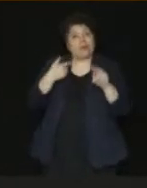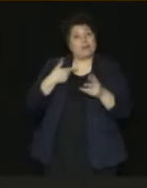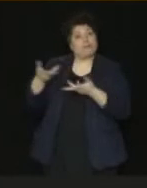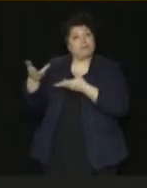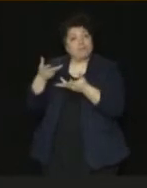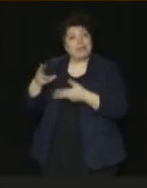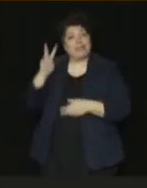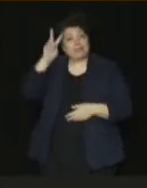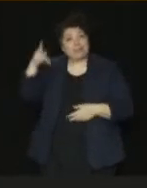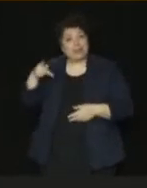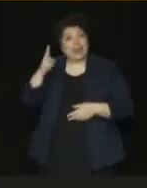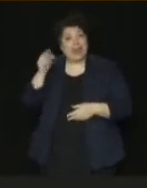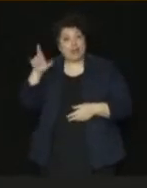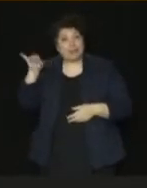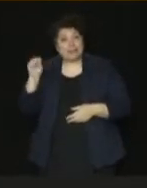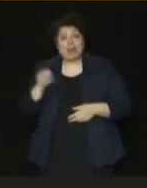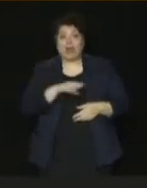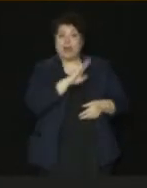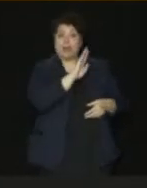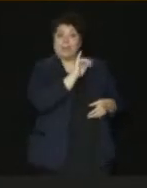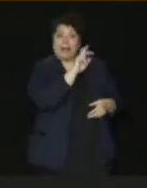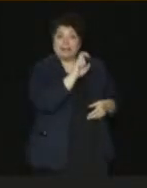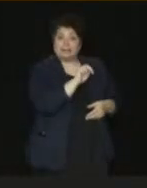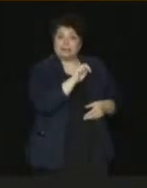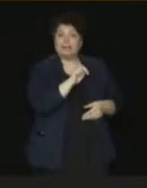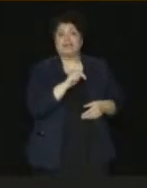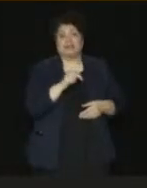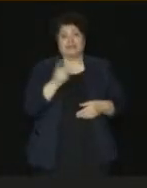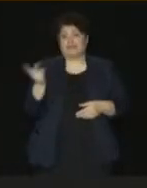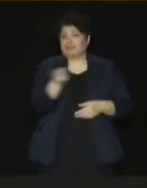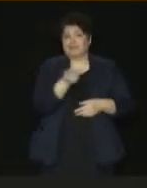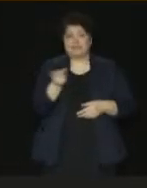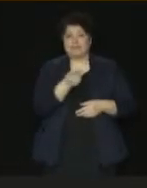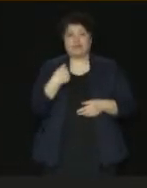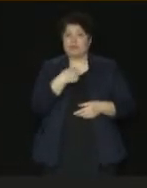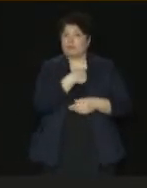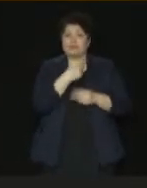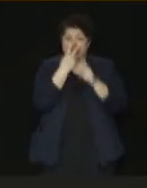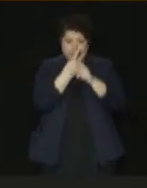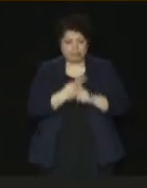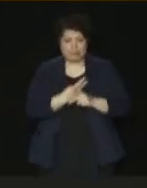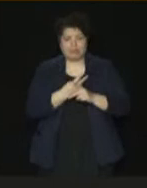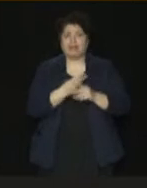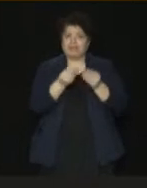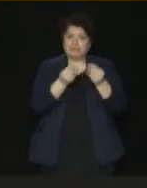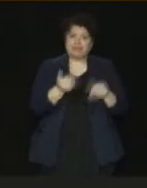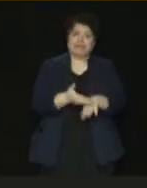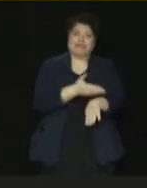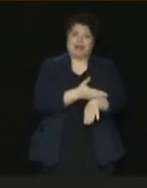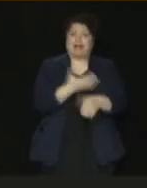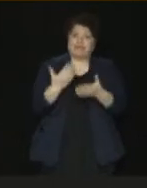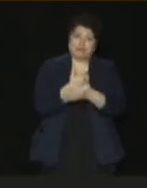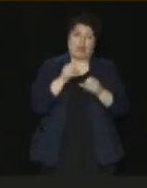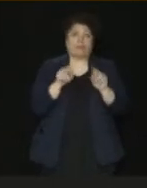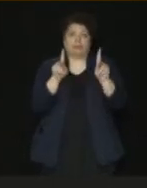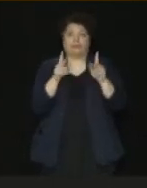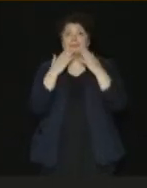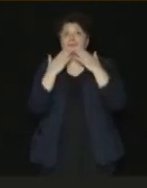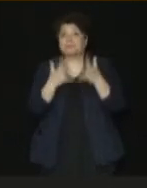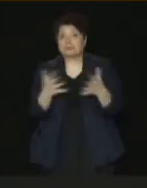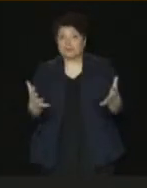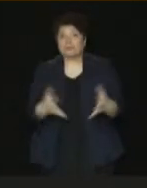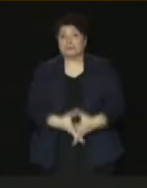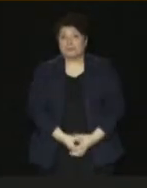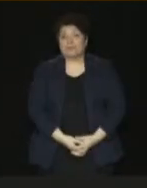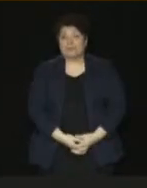and President Biden as we tackle these challenges and opportunities. Merci beaucoup. Thank you very much. Minister,